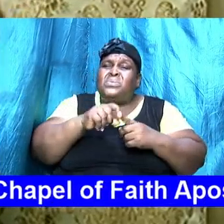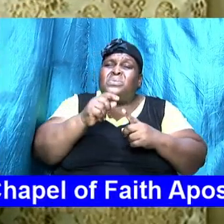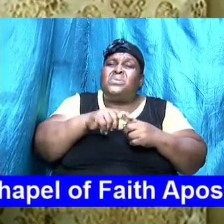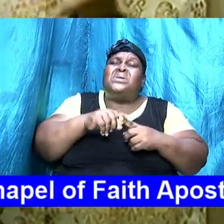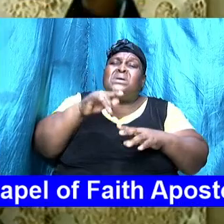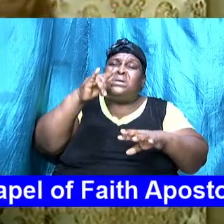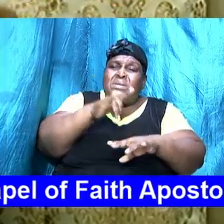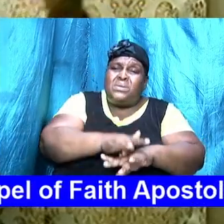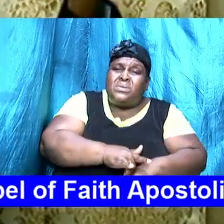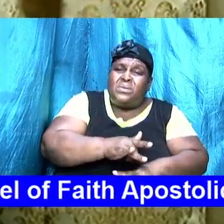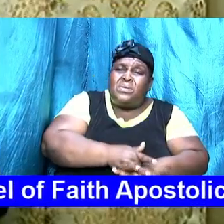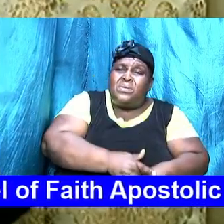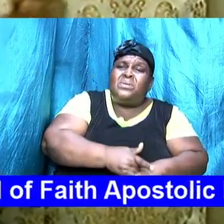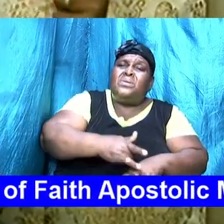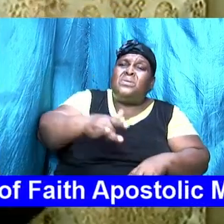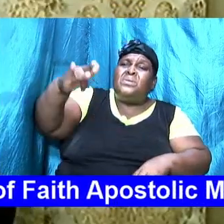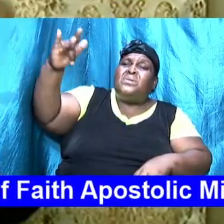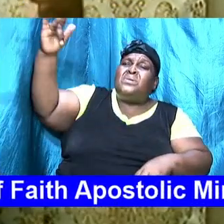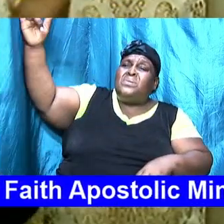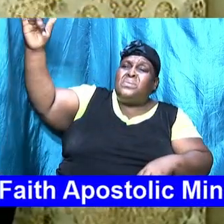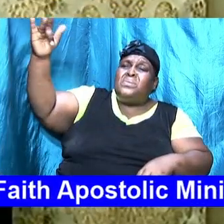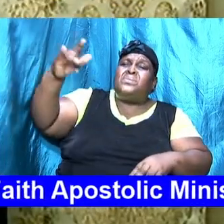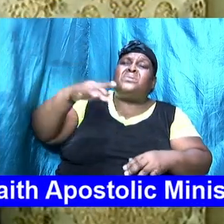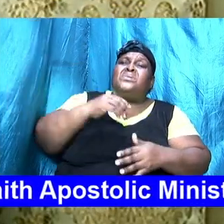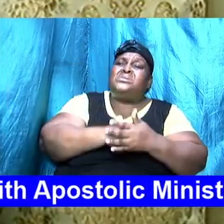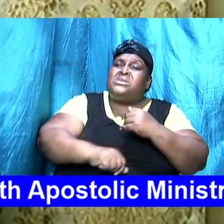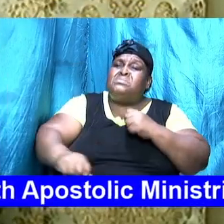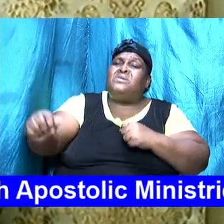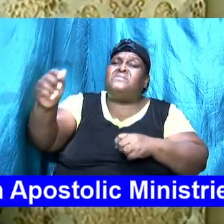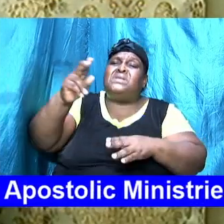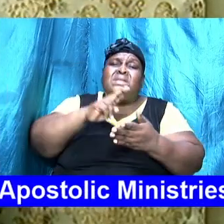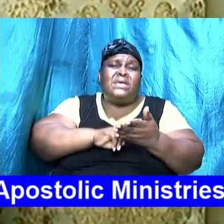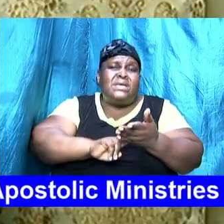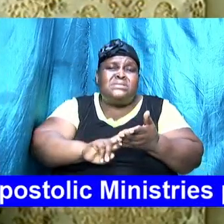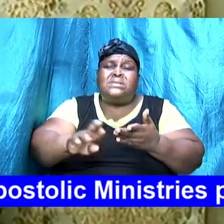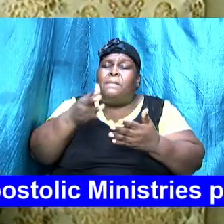overseas, that are some of the nicest and best people.